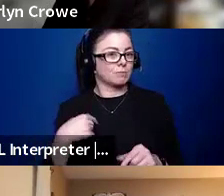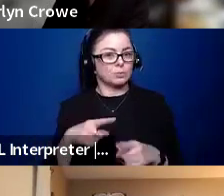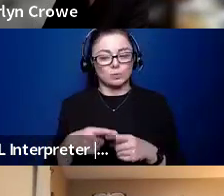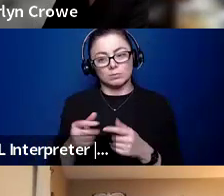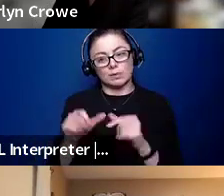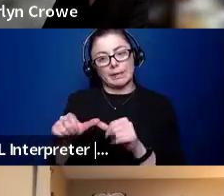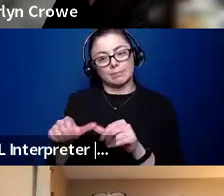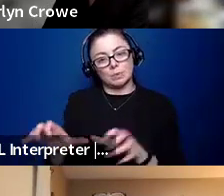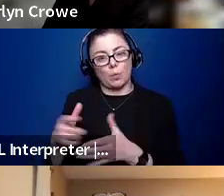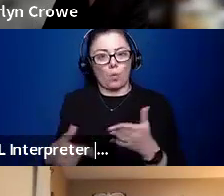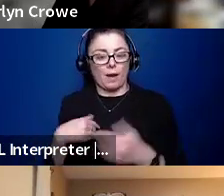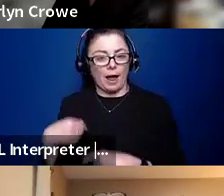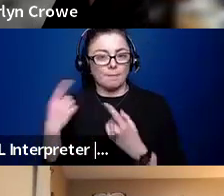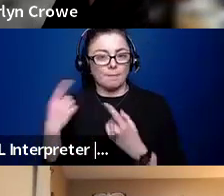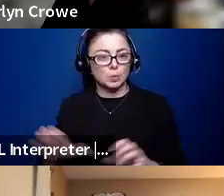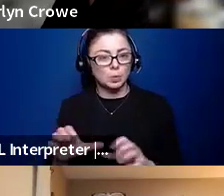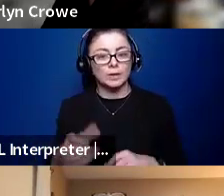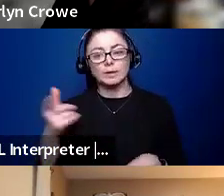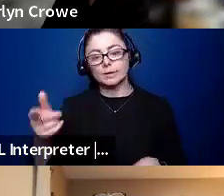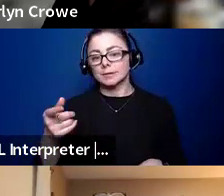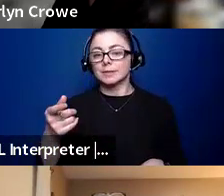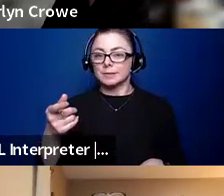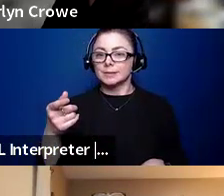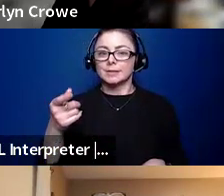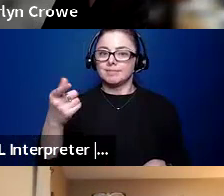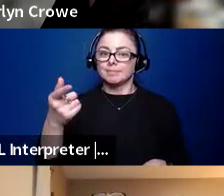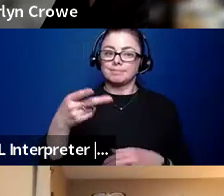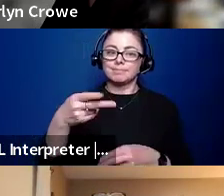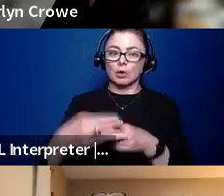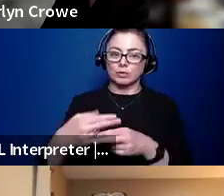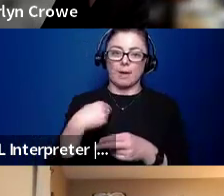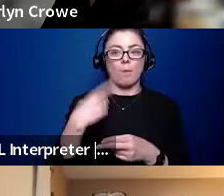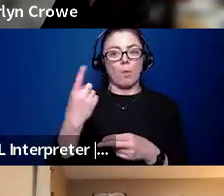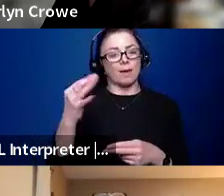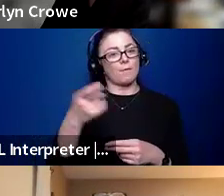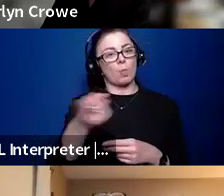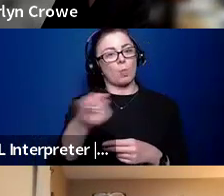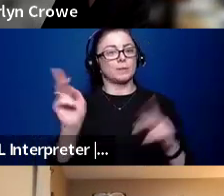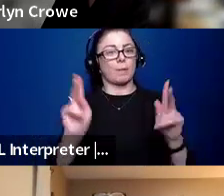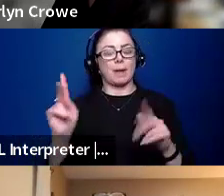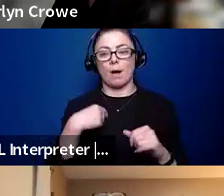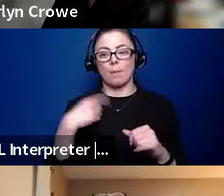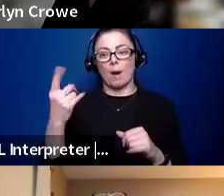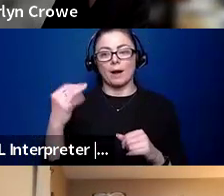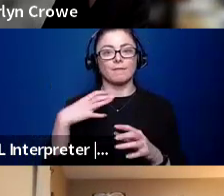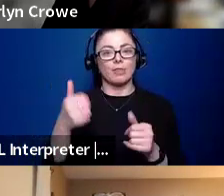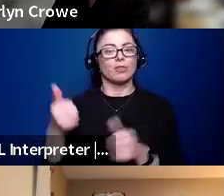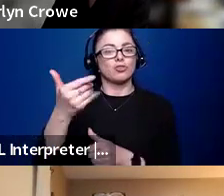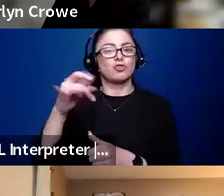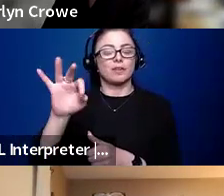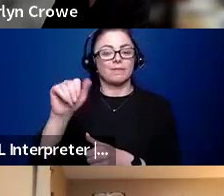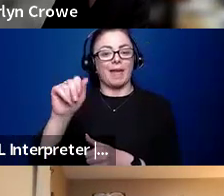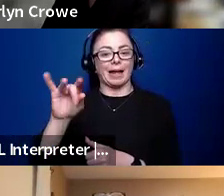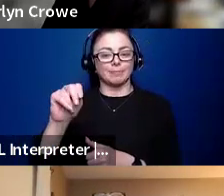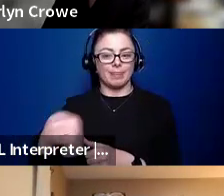I'm doing. As Brent mentioned, I'm one of those people. I'm one of those chief administrators that they talk about. I've been on the job for 6 months.